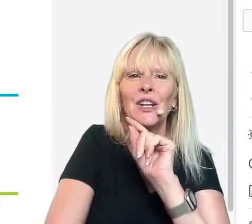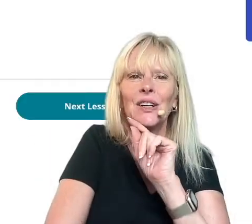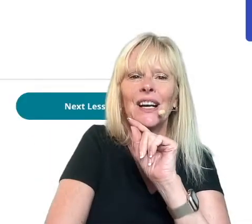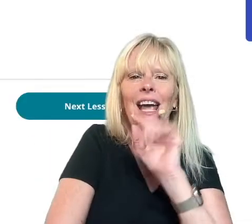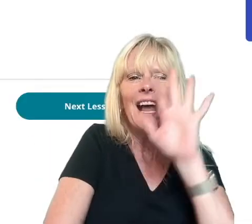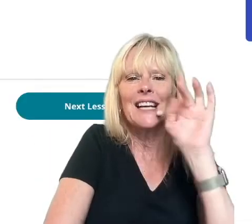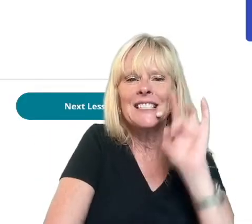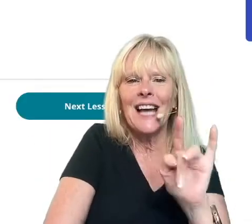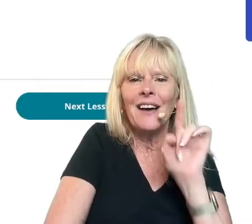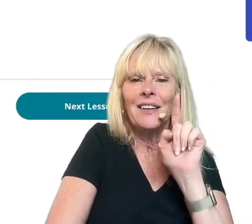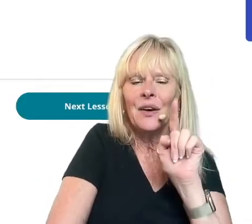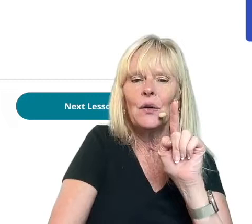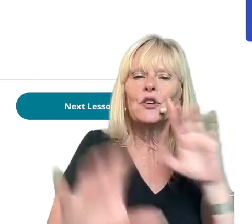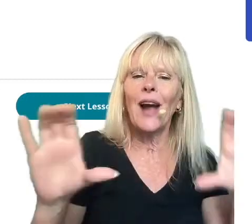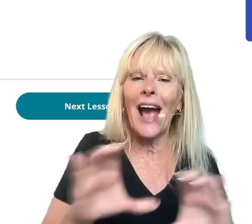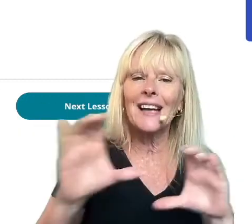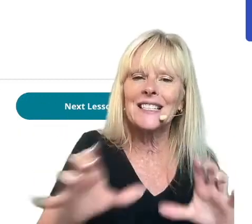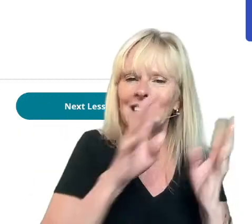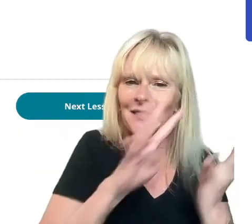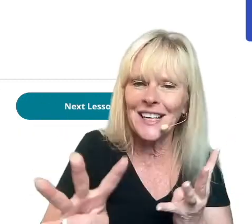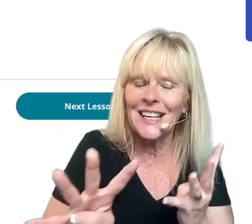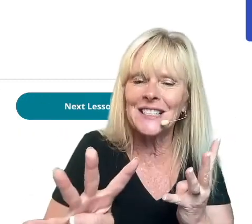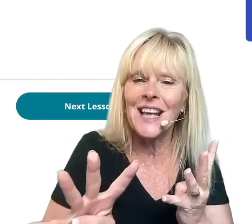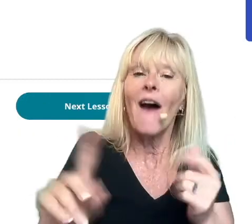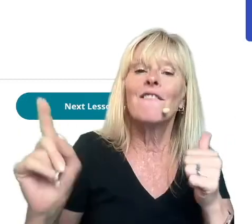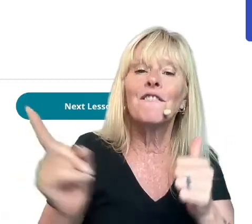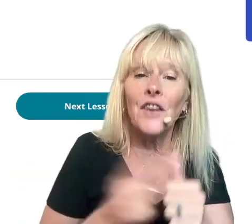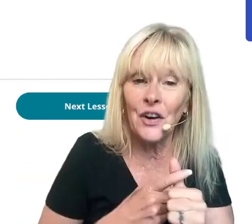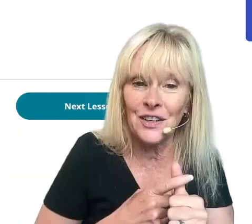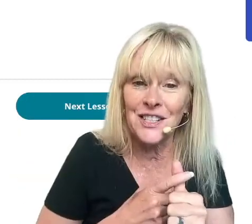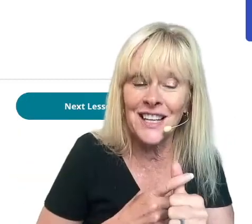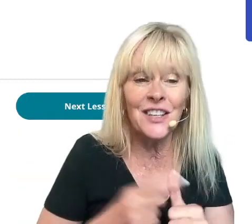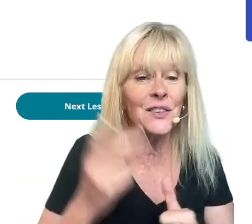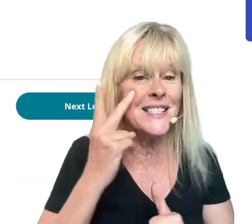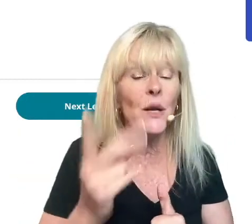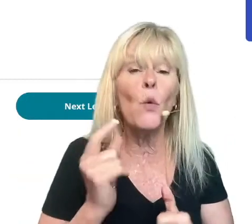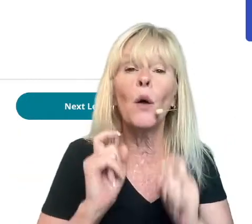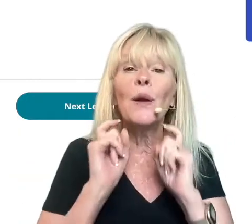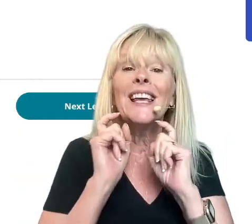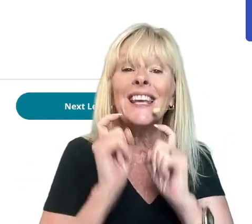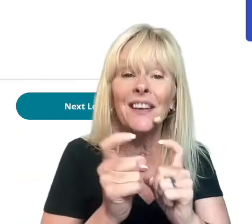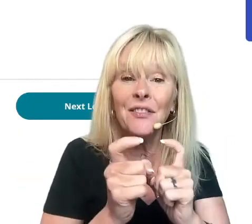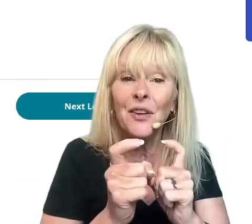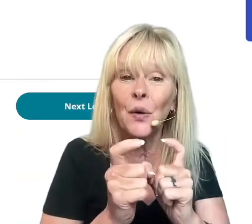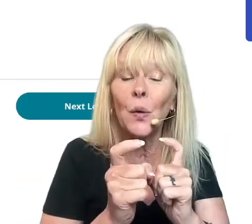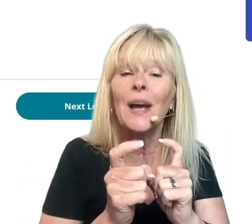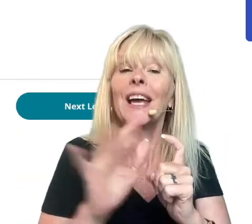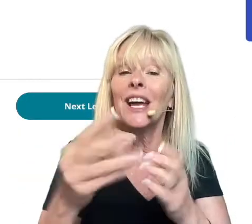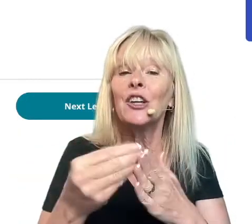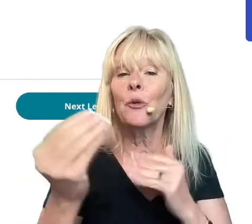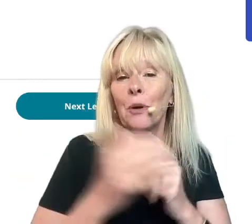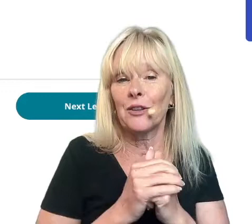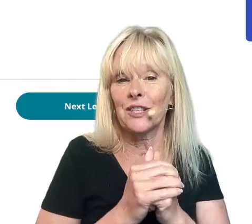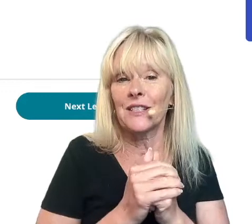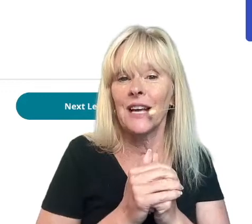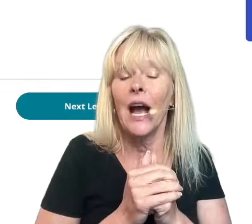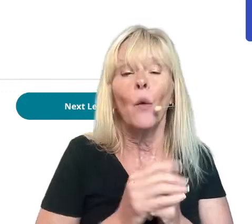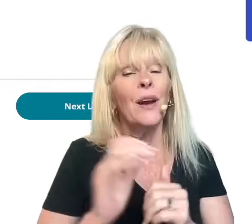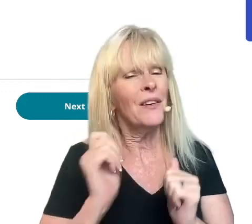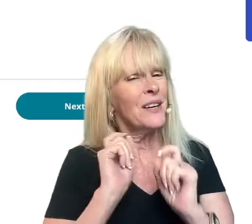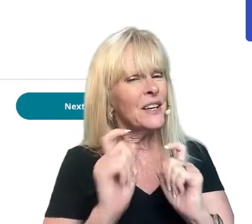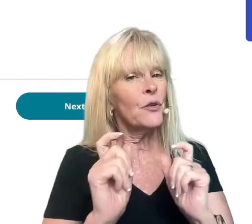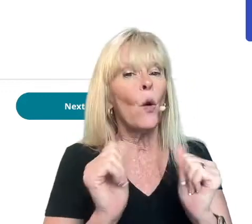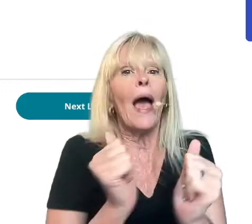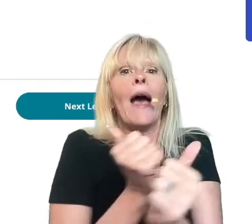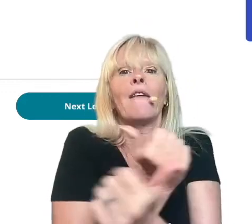going to look and download your activities first. Then you'll see what we give you in your purchase.